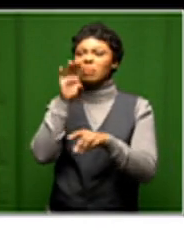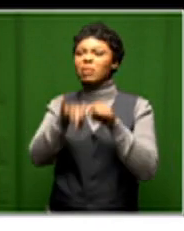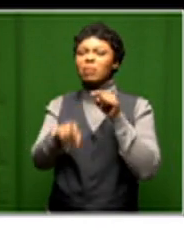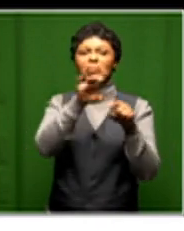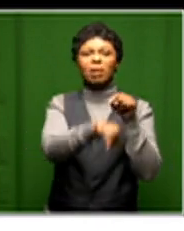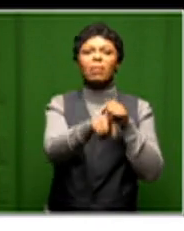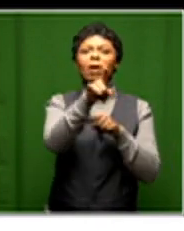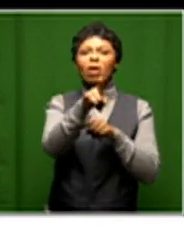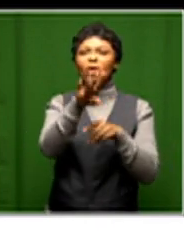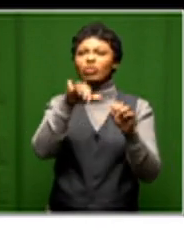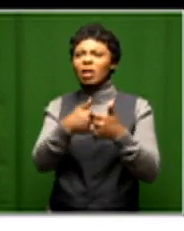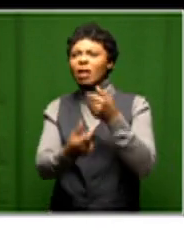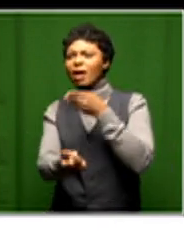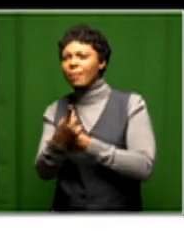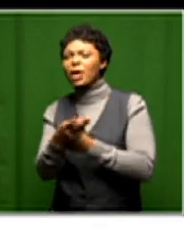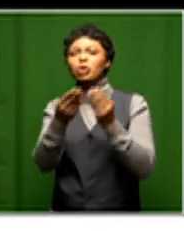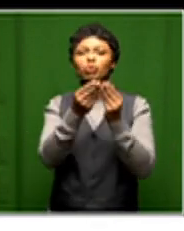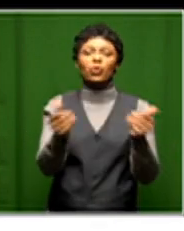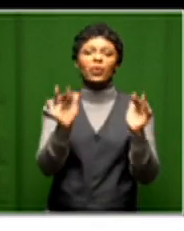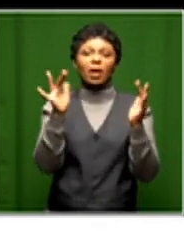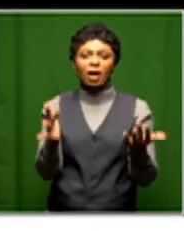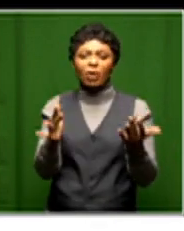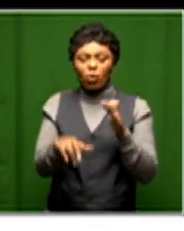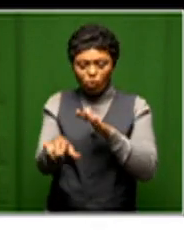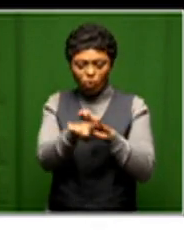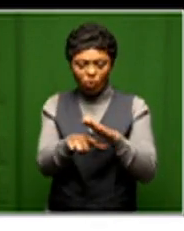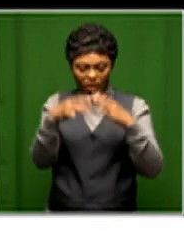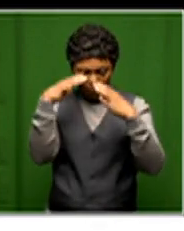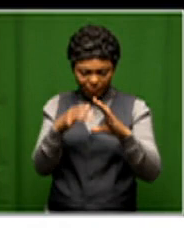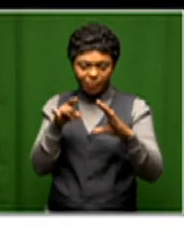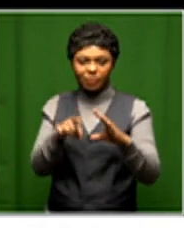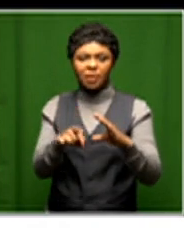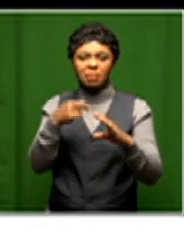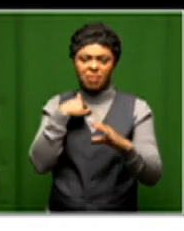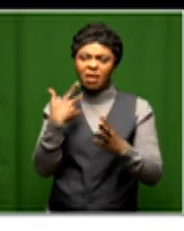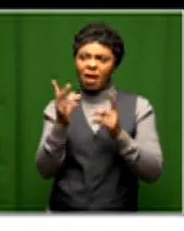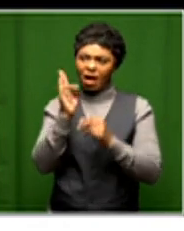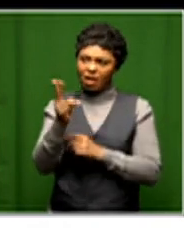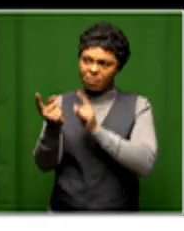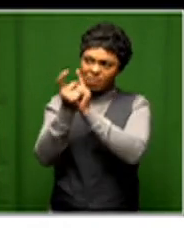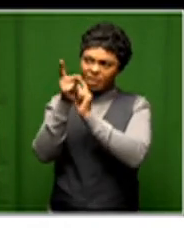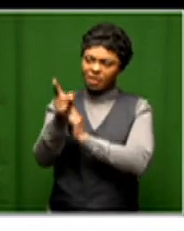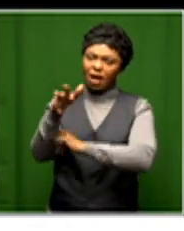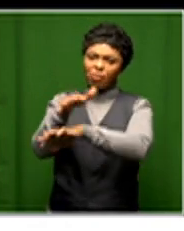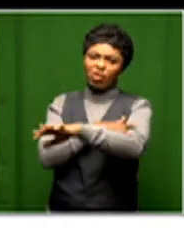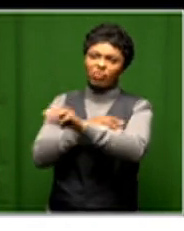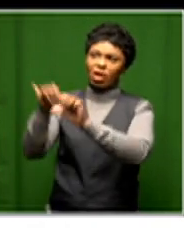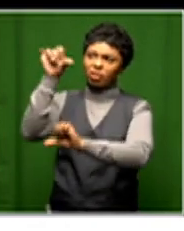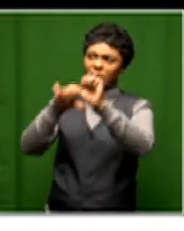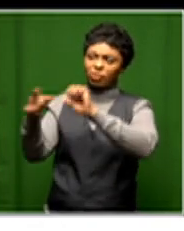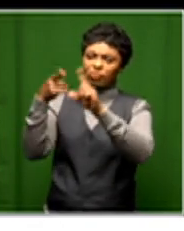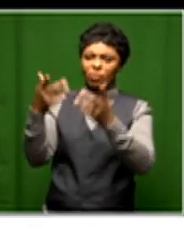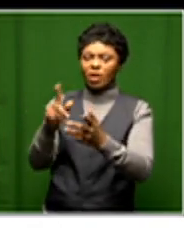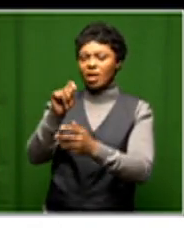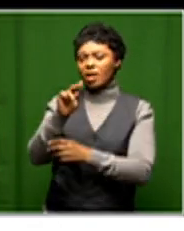basic challenges at a local level. Then it happened that I met an agricultural scientist from Thailand